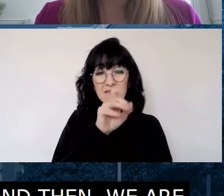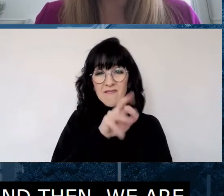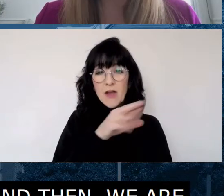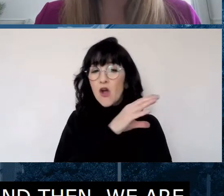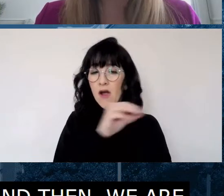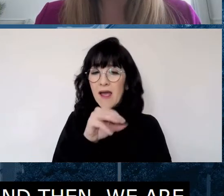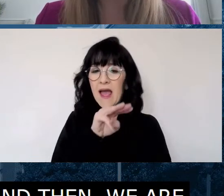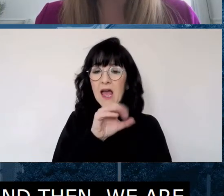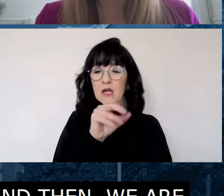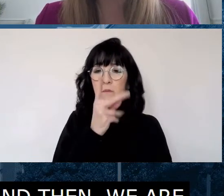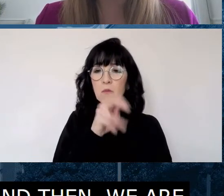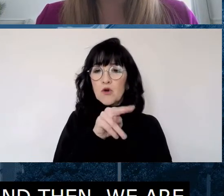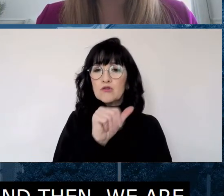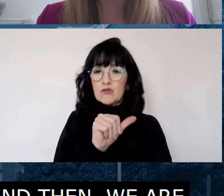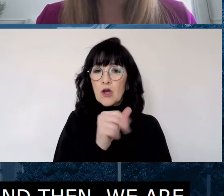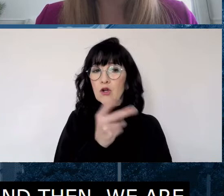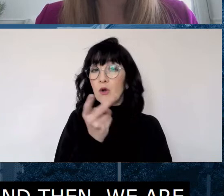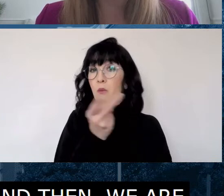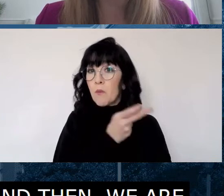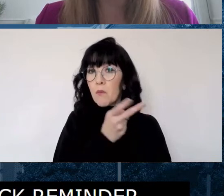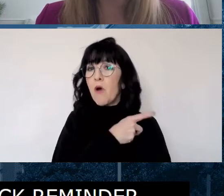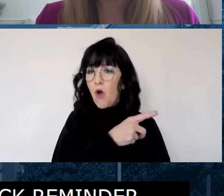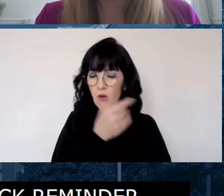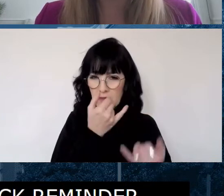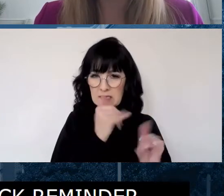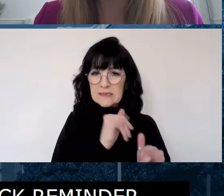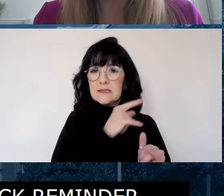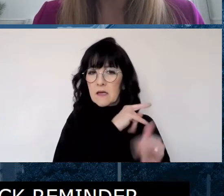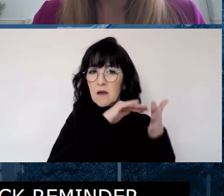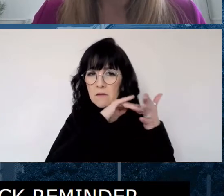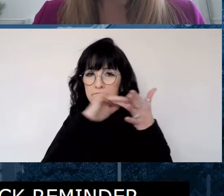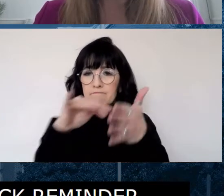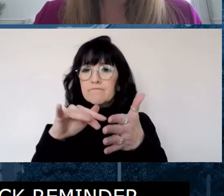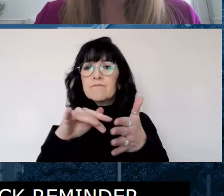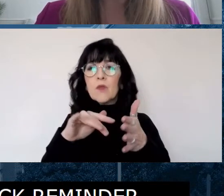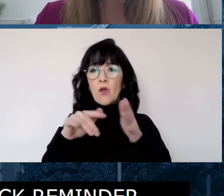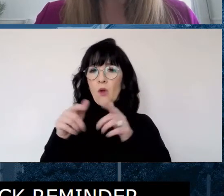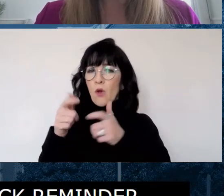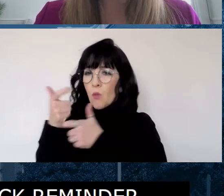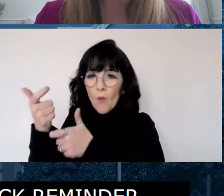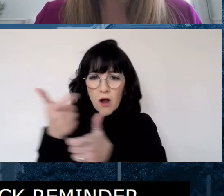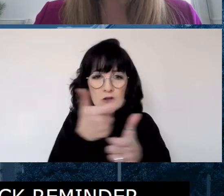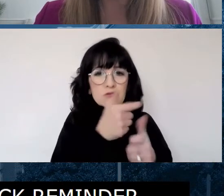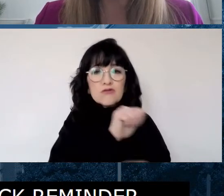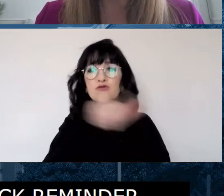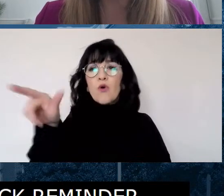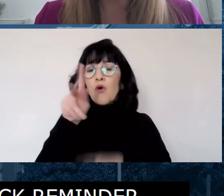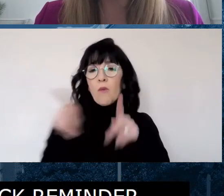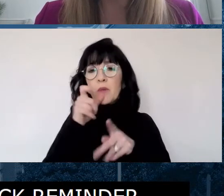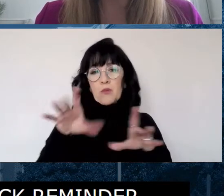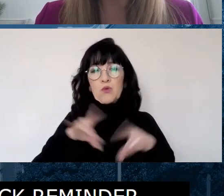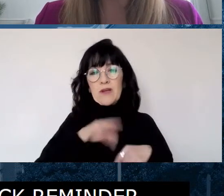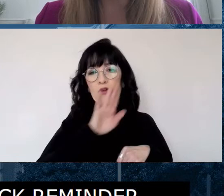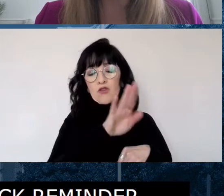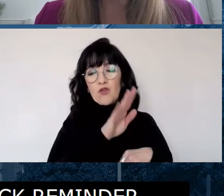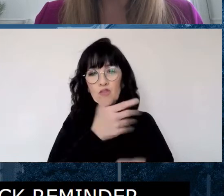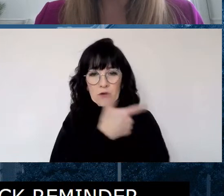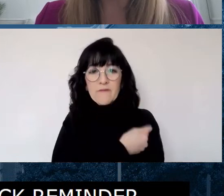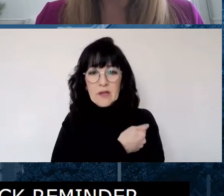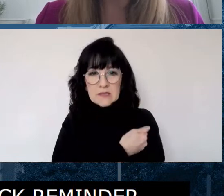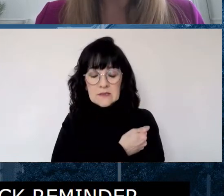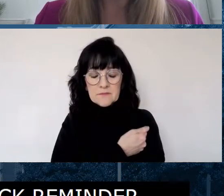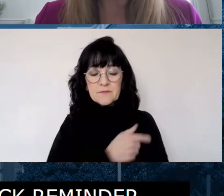Moderna have continuously monitored the effectiveness of their vaccines. And their follow-up studies with vaccinated